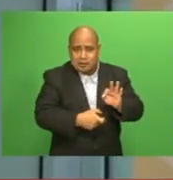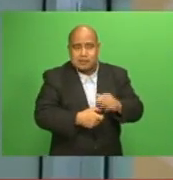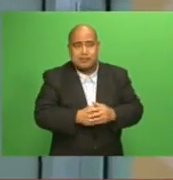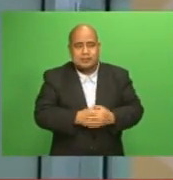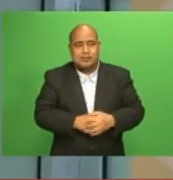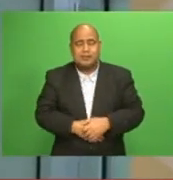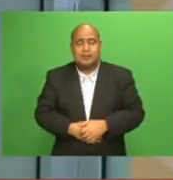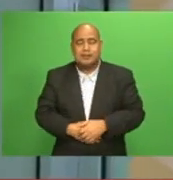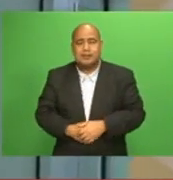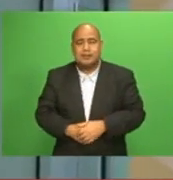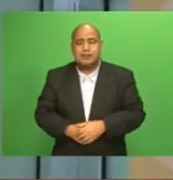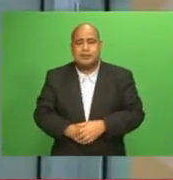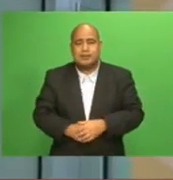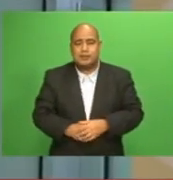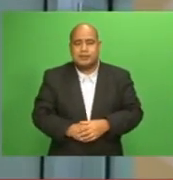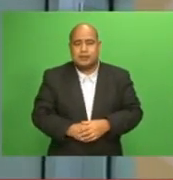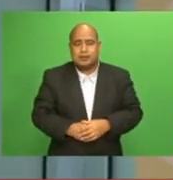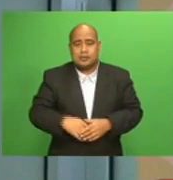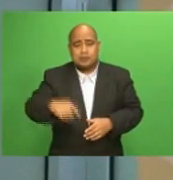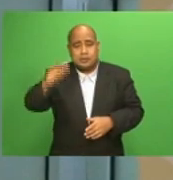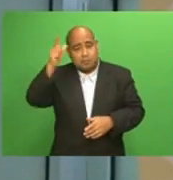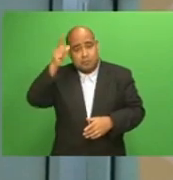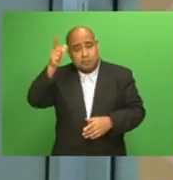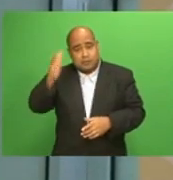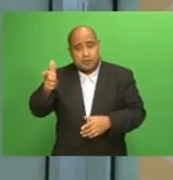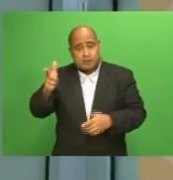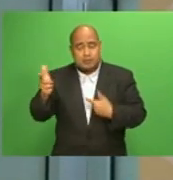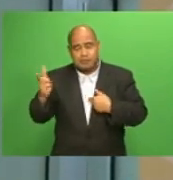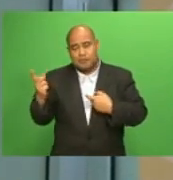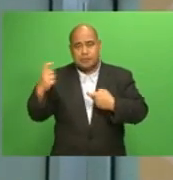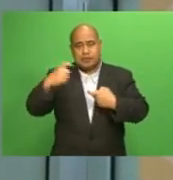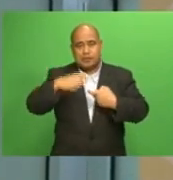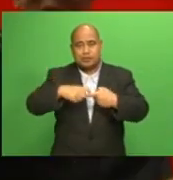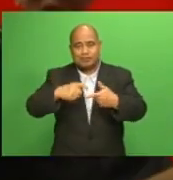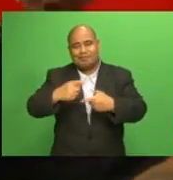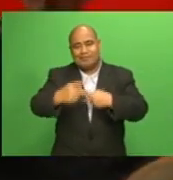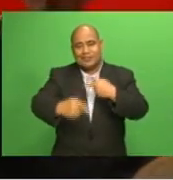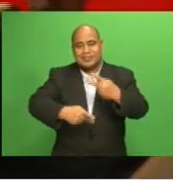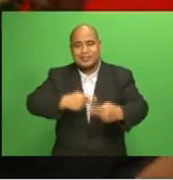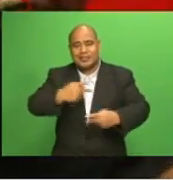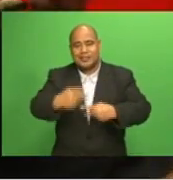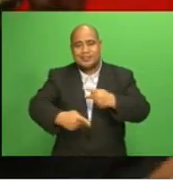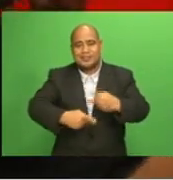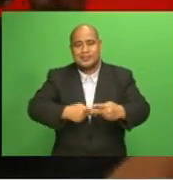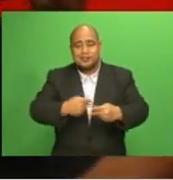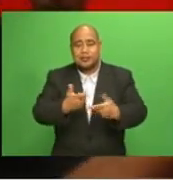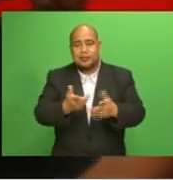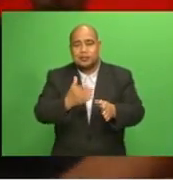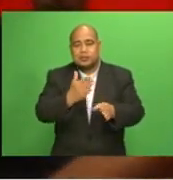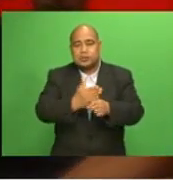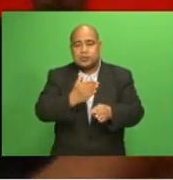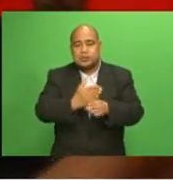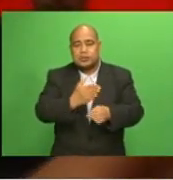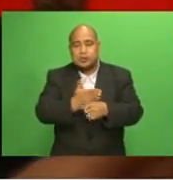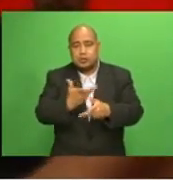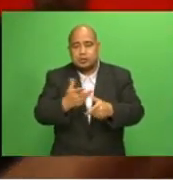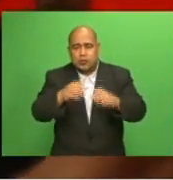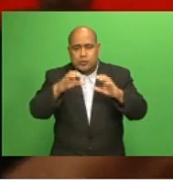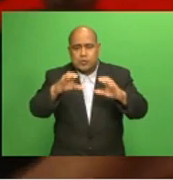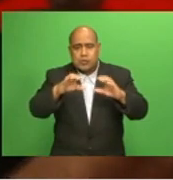been engaged in this process, working with their, for example, FCF was working with their